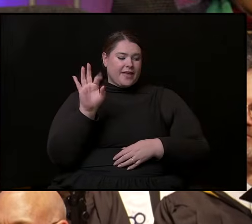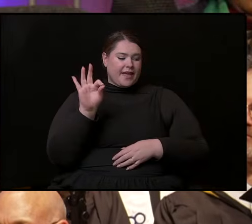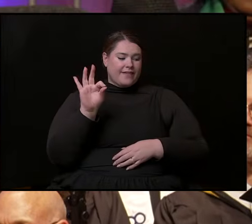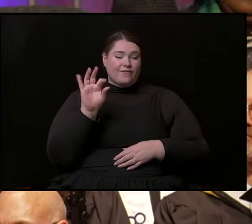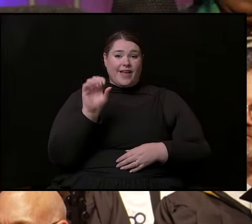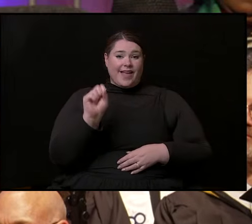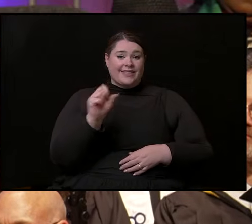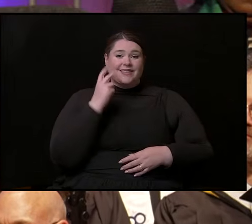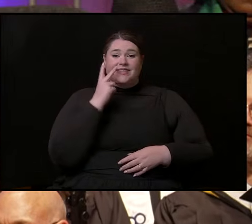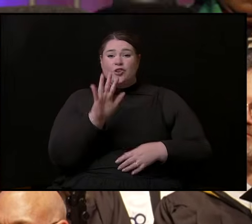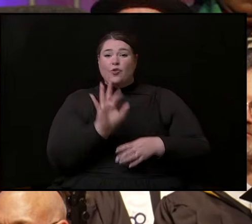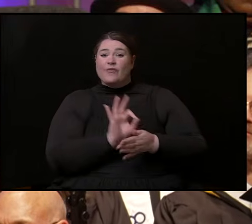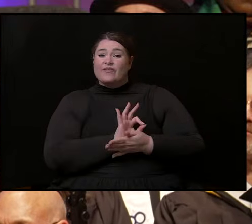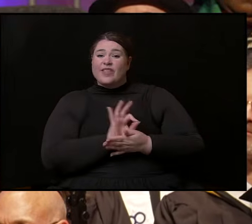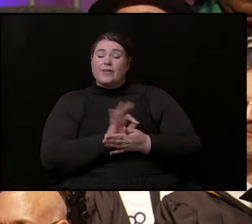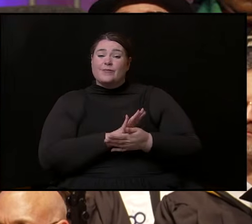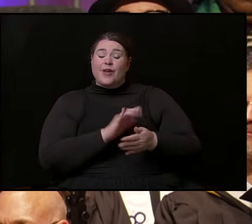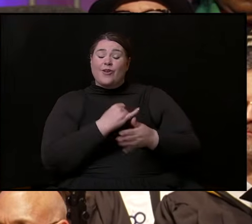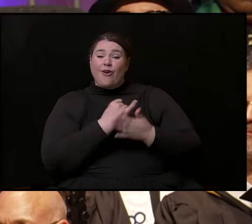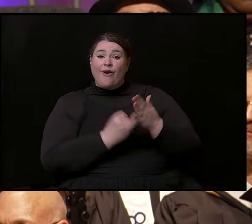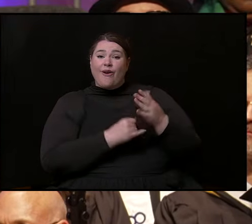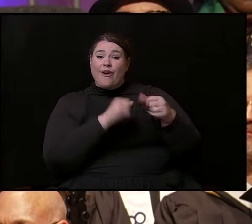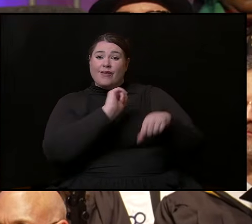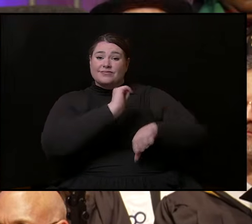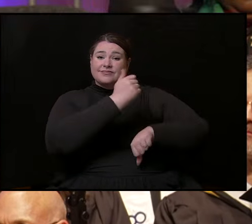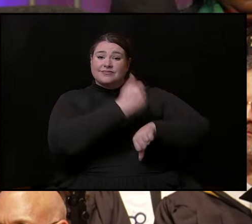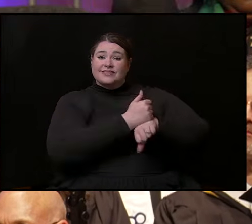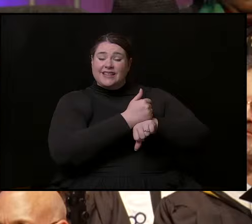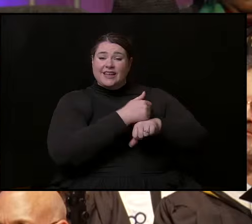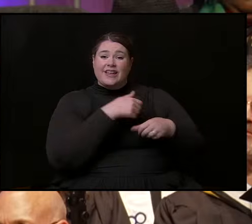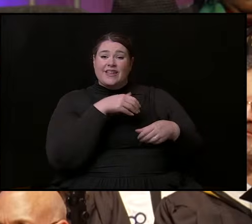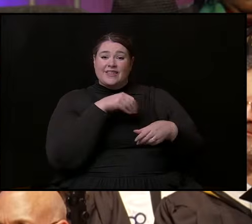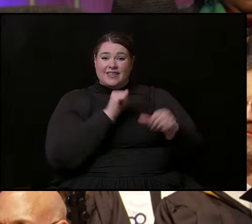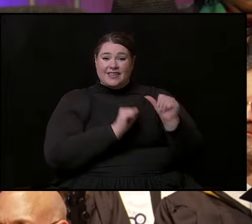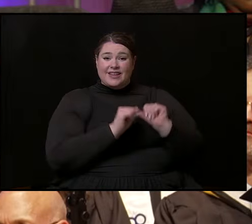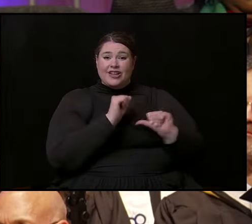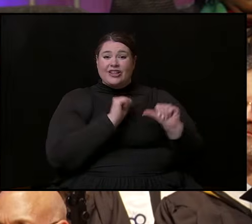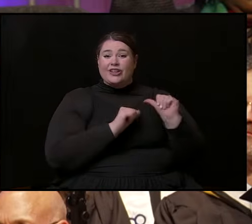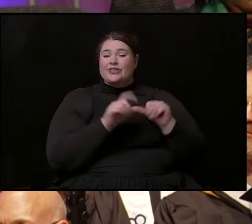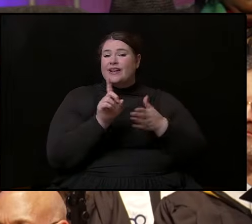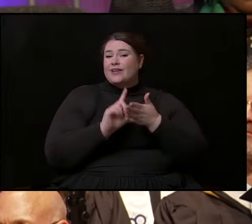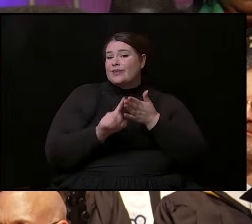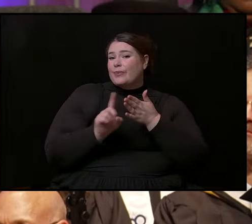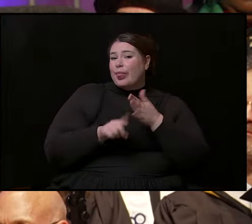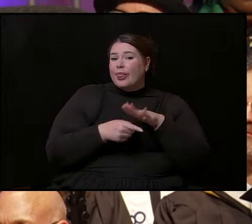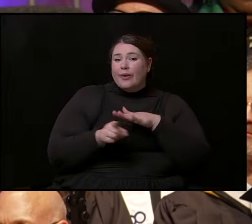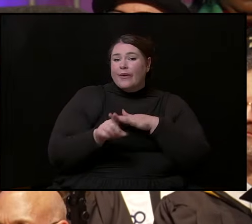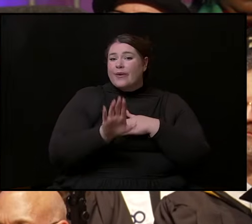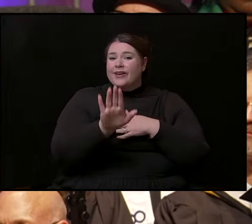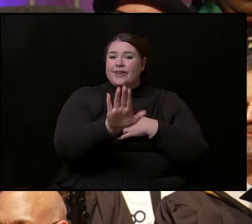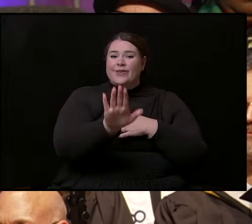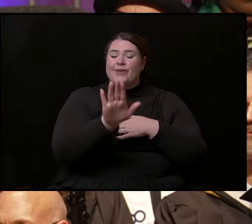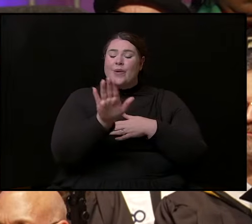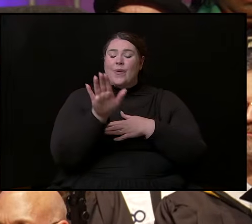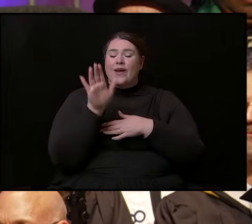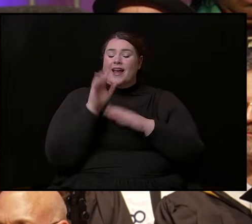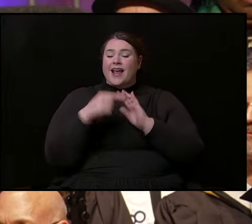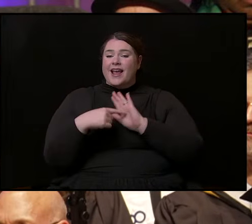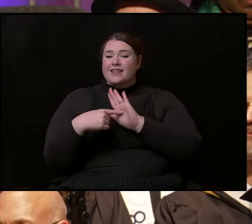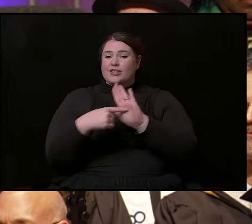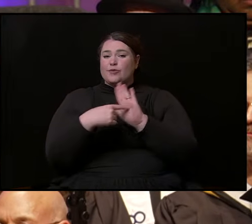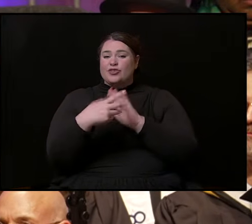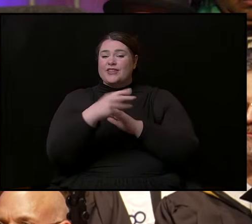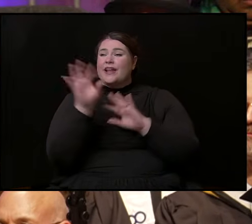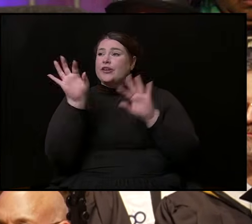films on art installations at the Parkway Theater, and exploring your exhibitions and curatorial work all year